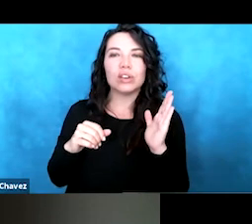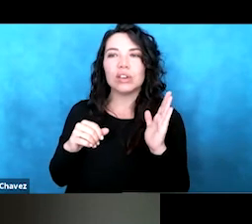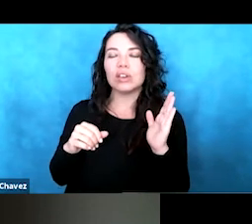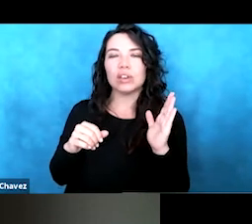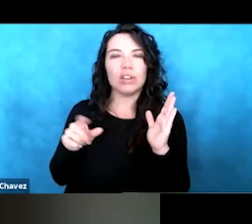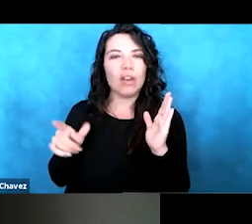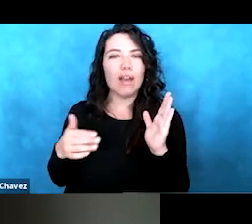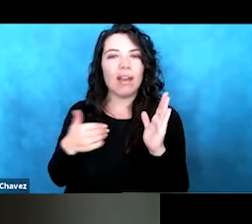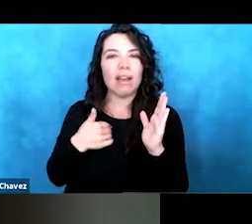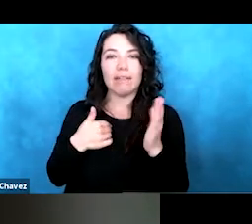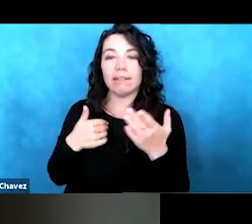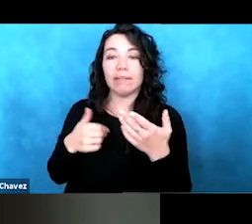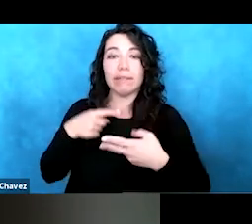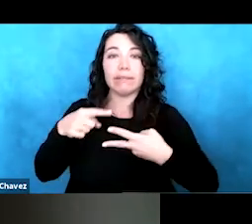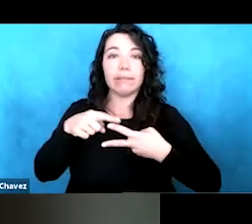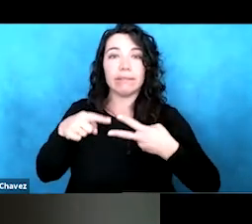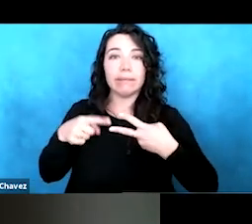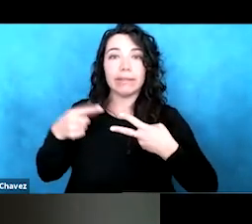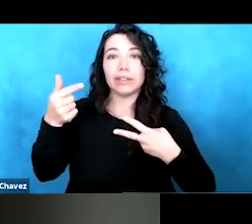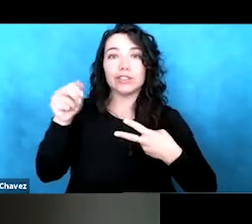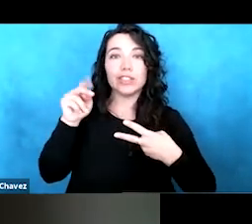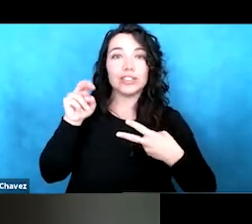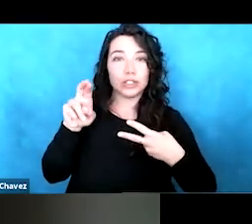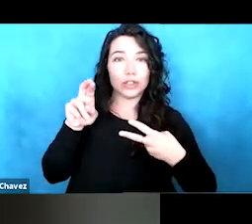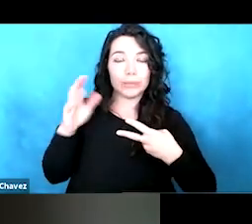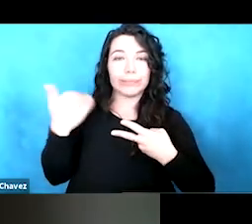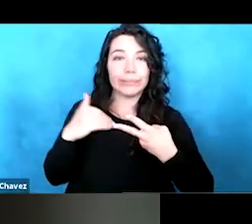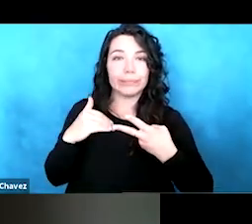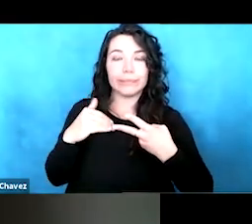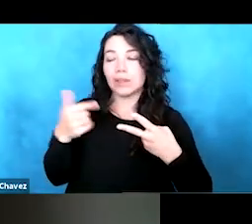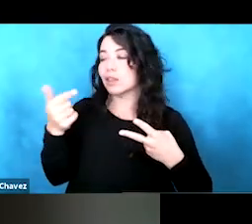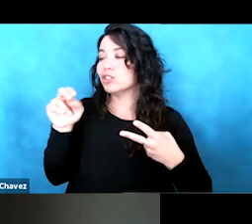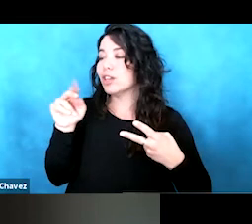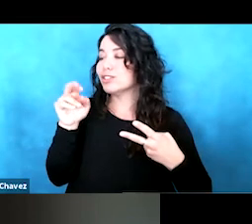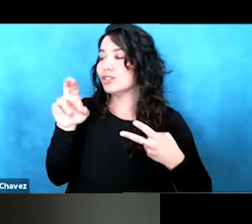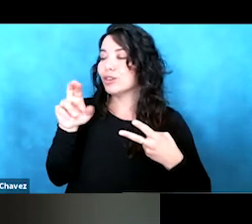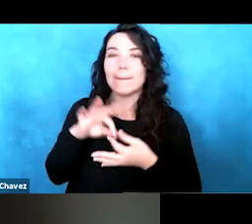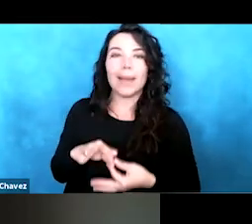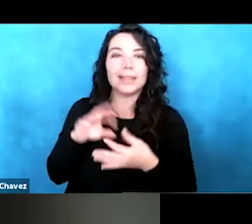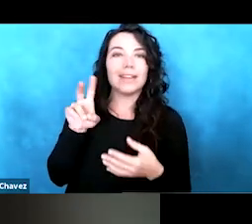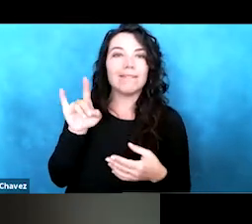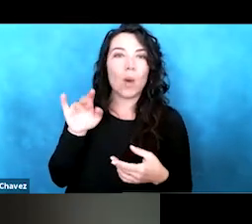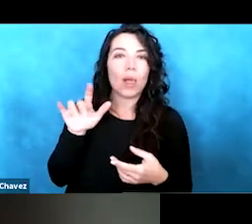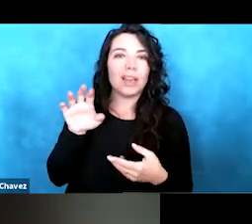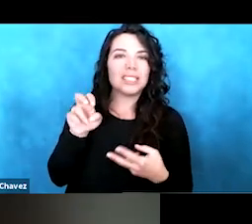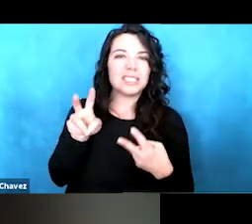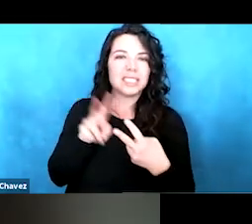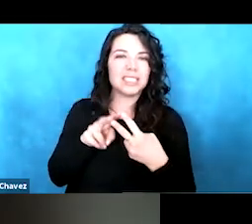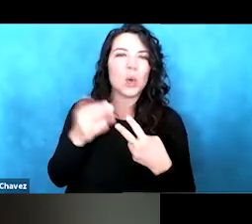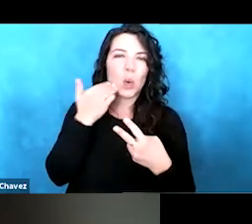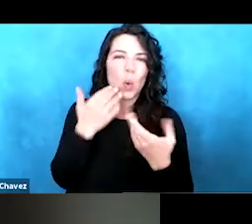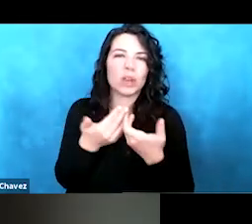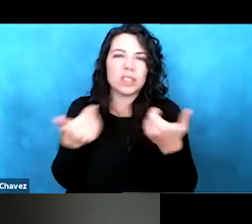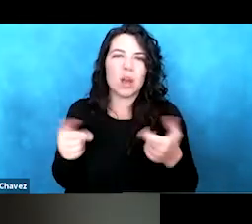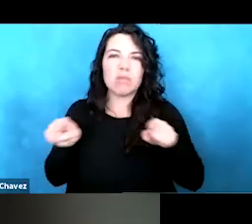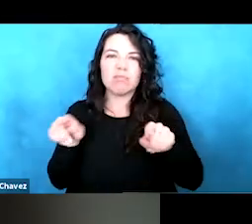gender and gender-based violence. We combined them, even though we realize that they are 2 very distinctive areas in